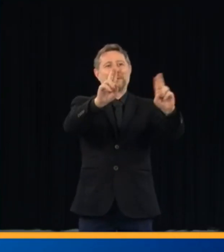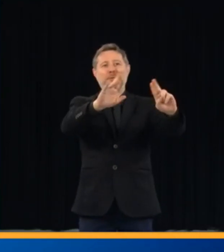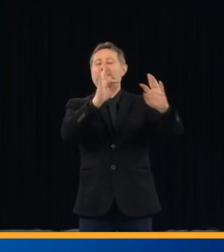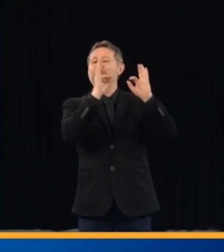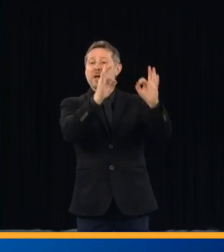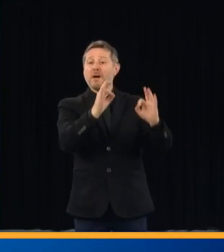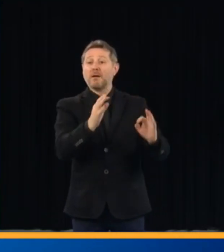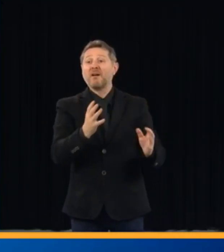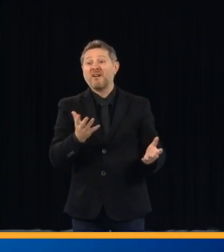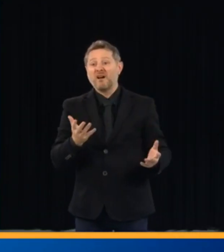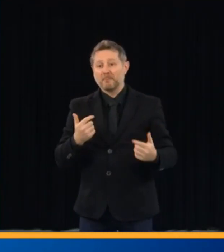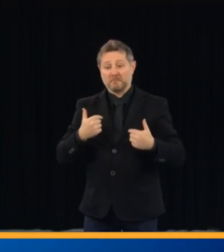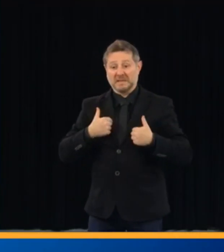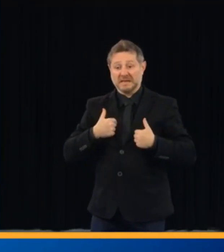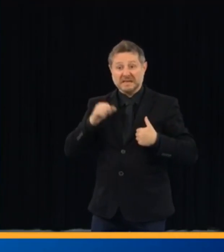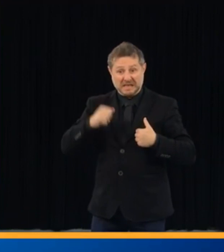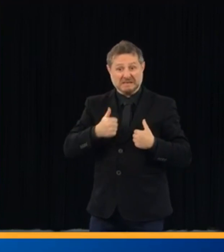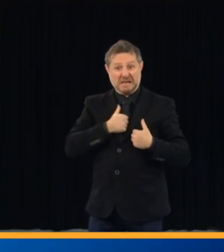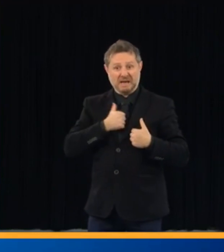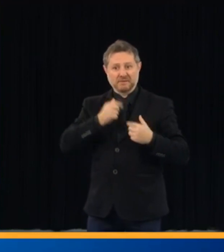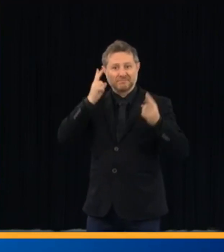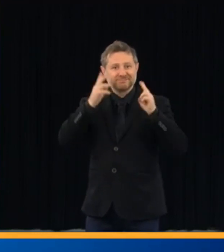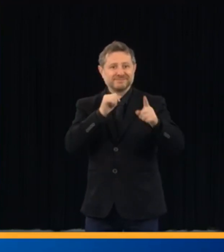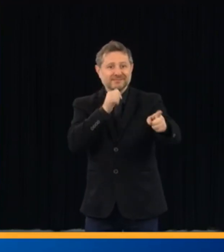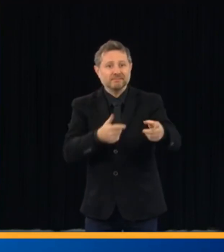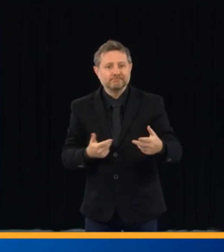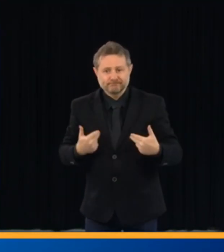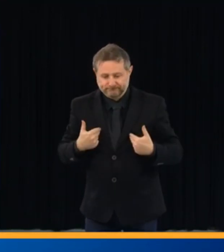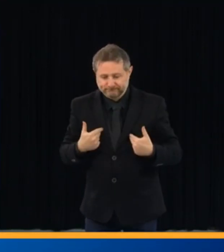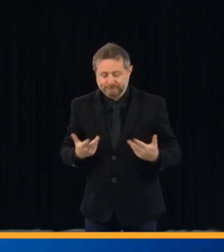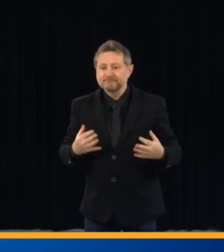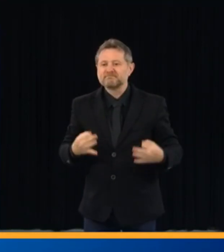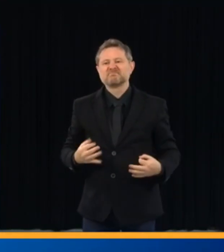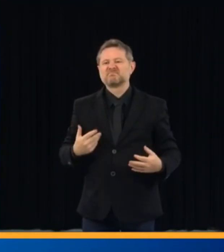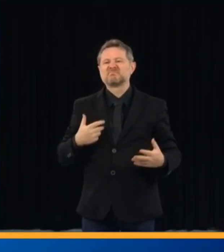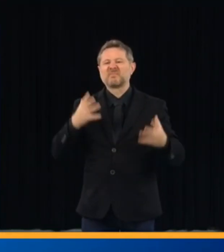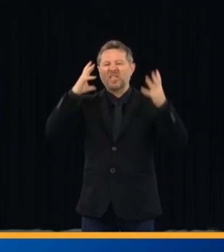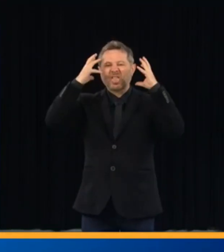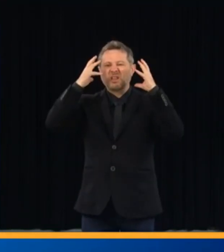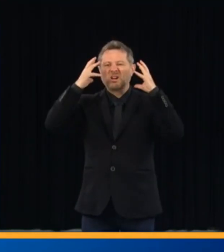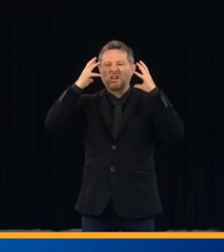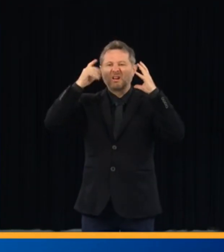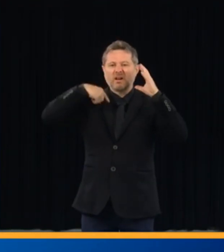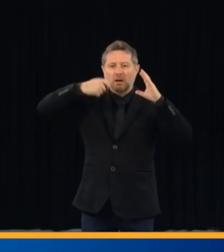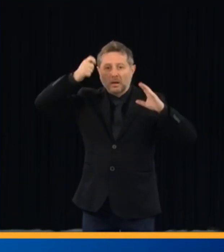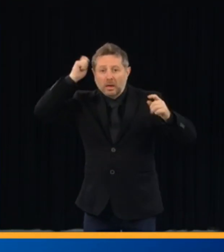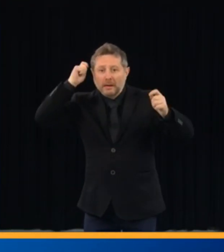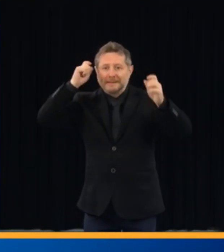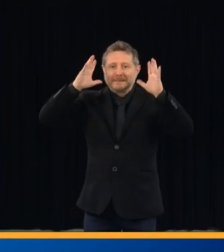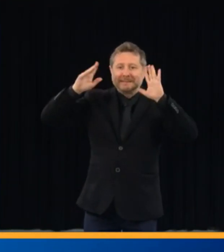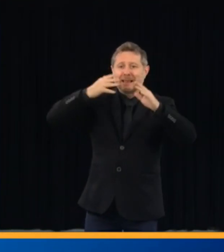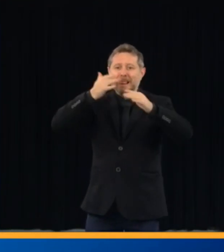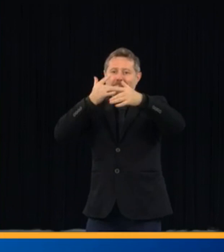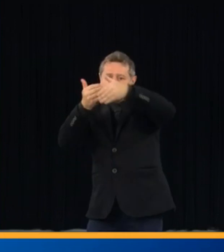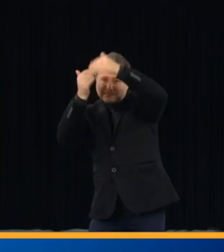people are not. So I've chosen to wear a hat because I don't want to butcher my own haircut. But it's going to be a long slog. But now that